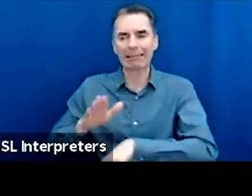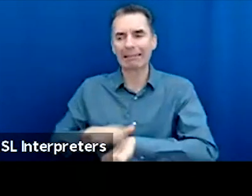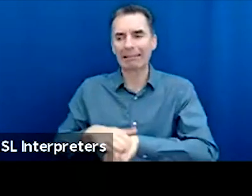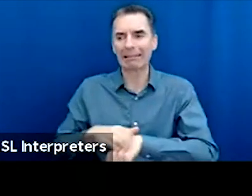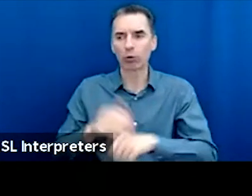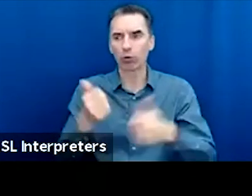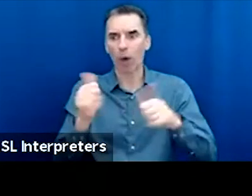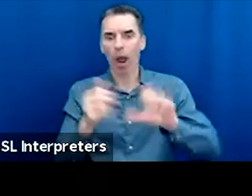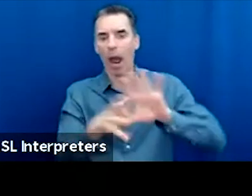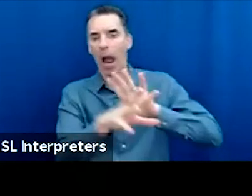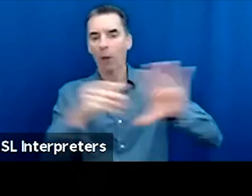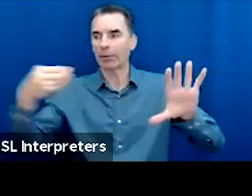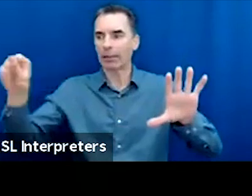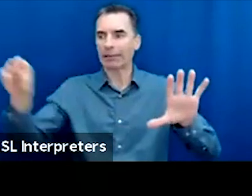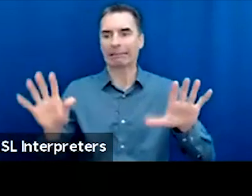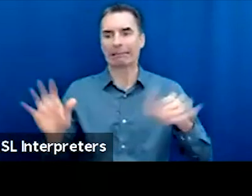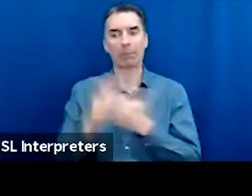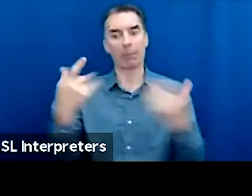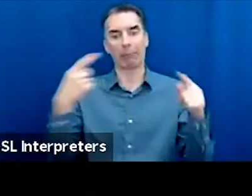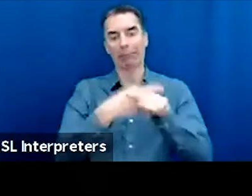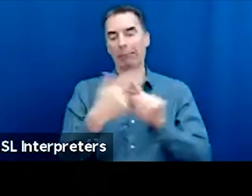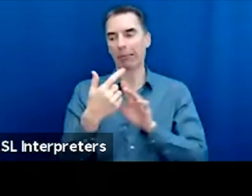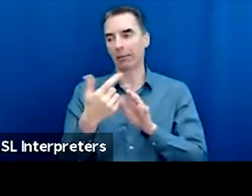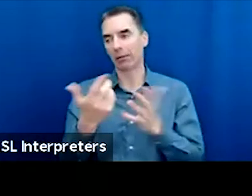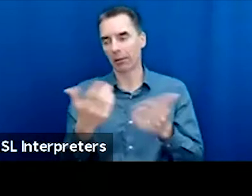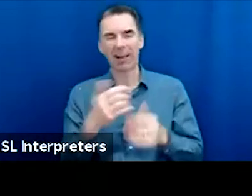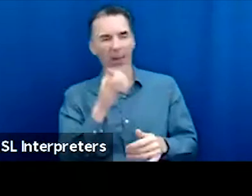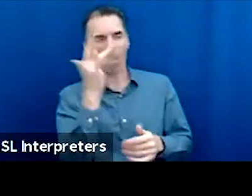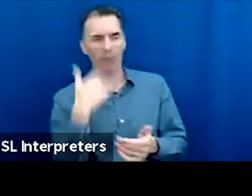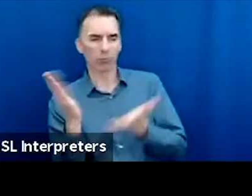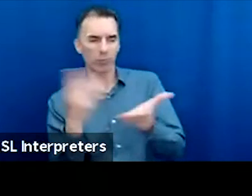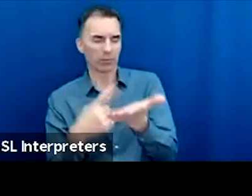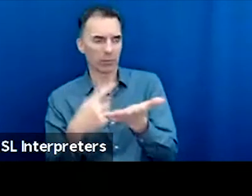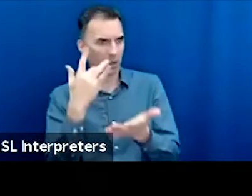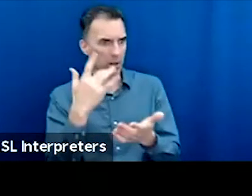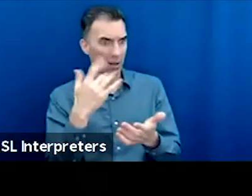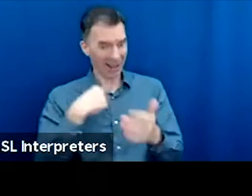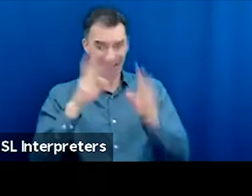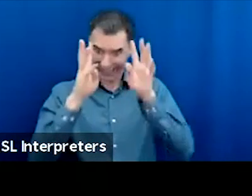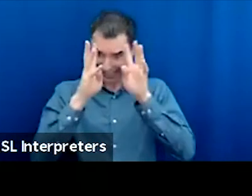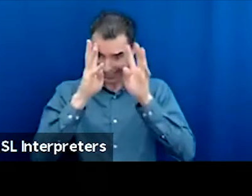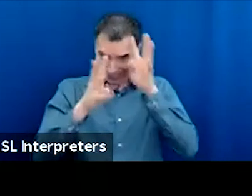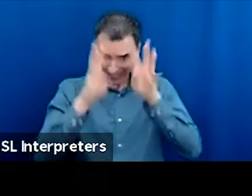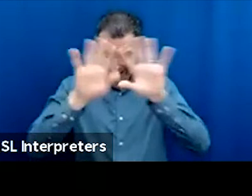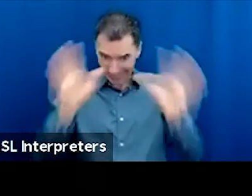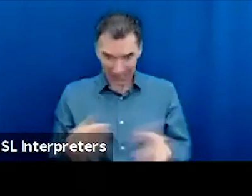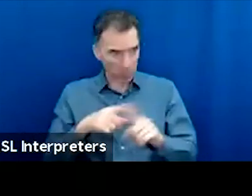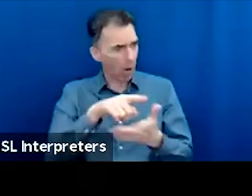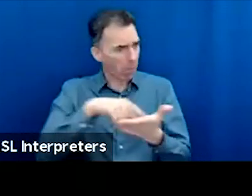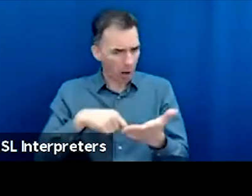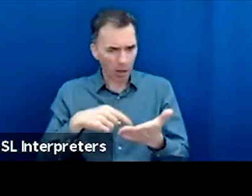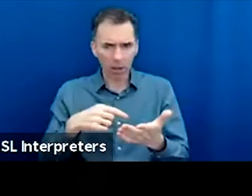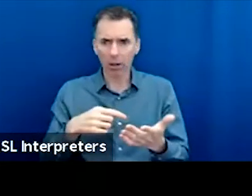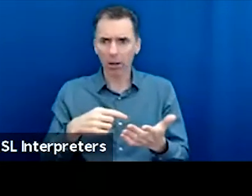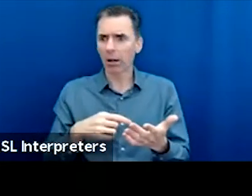That's dangerous. Well, that's why I brought up the question, because we were not compensated for developing that. I was compensated for 3 hours a